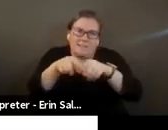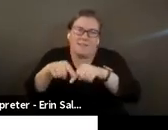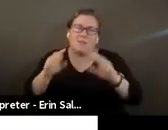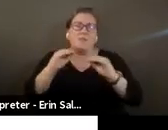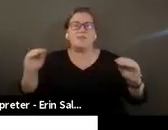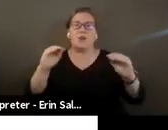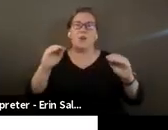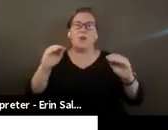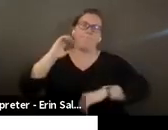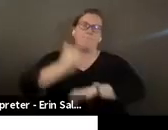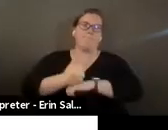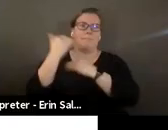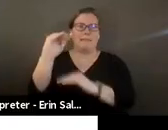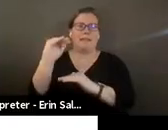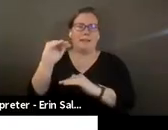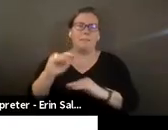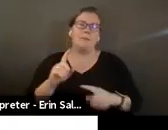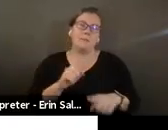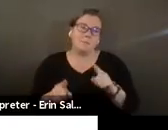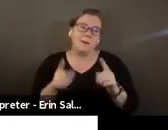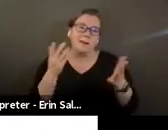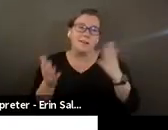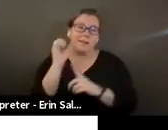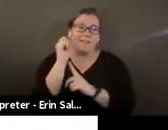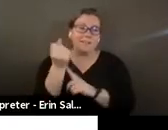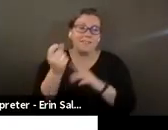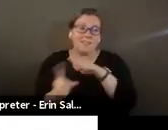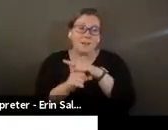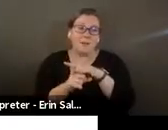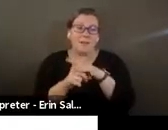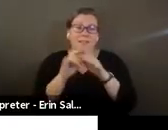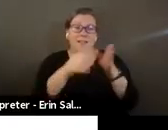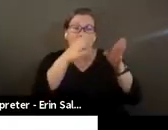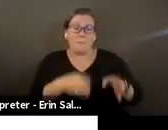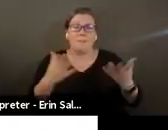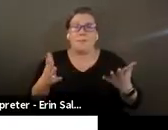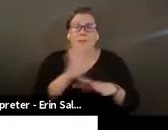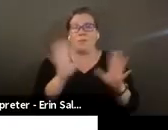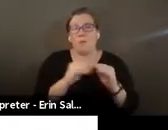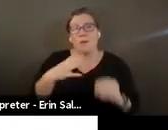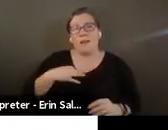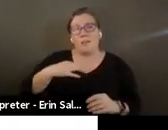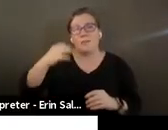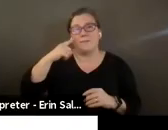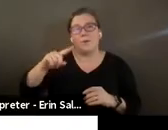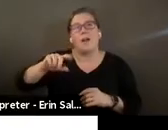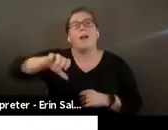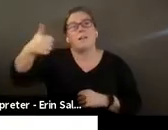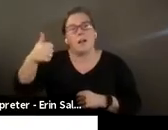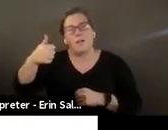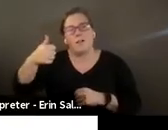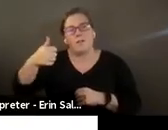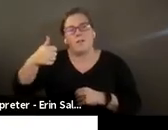but there may be some circumstances where the person may not be eligible for a future replacement if abuse